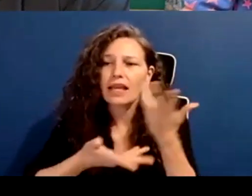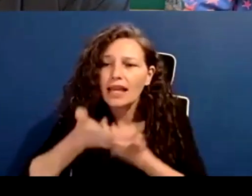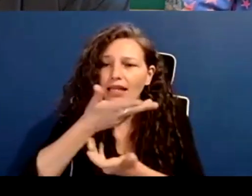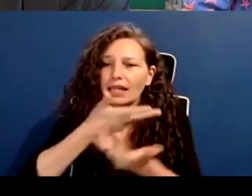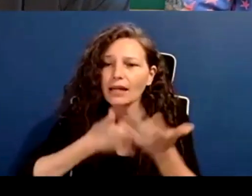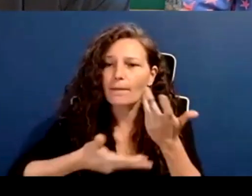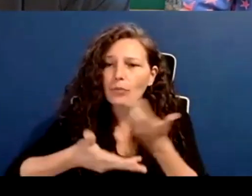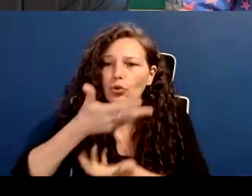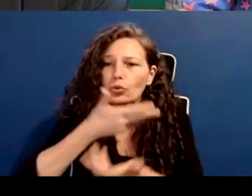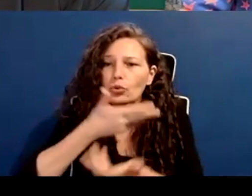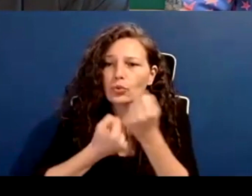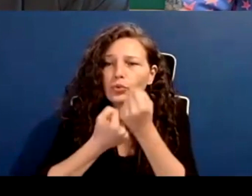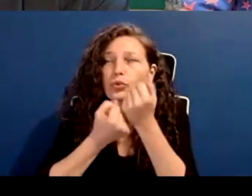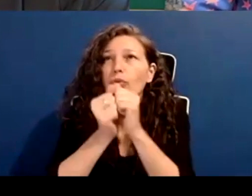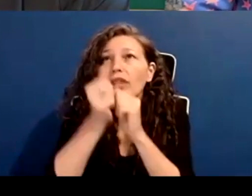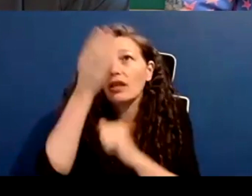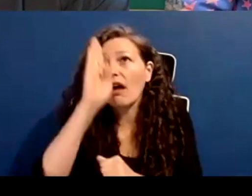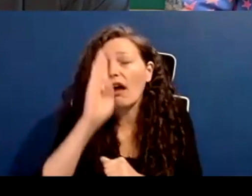and communing with God